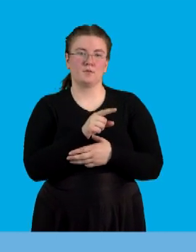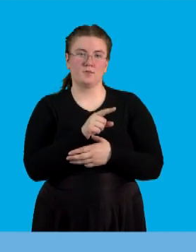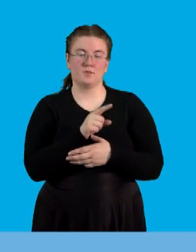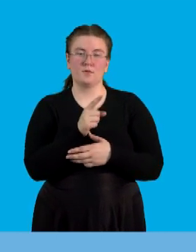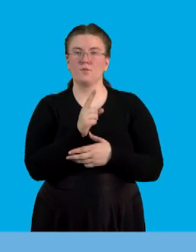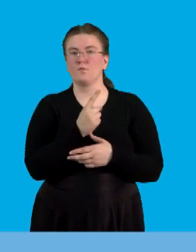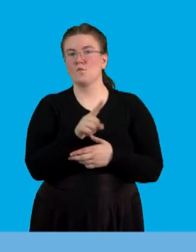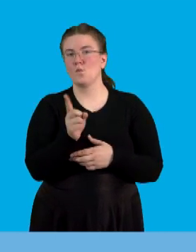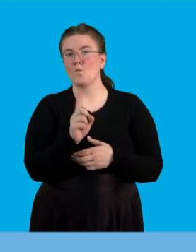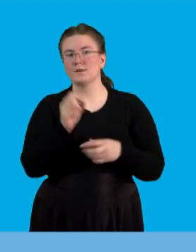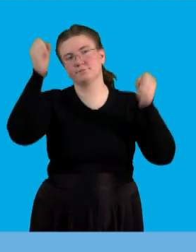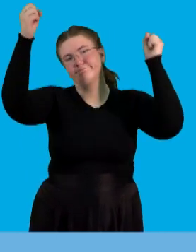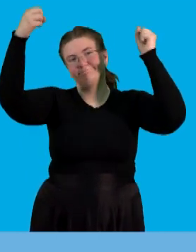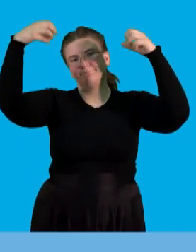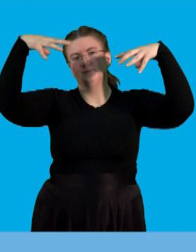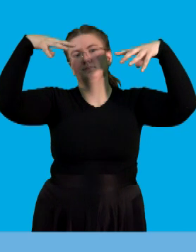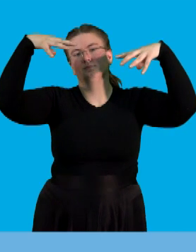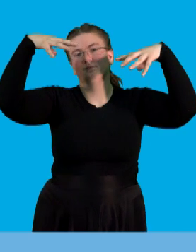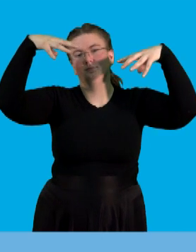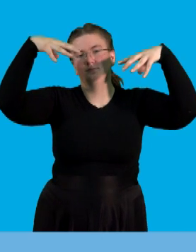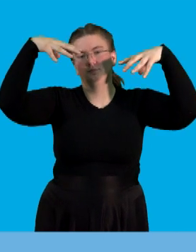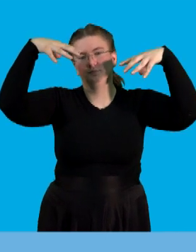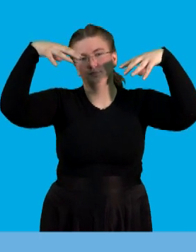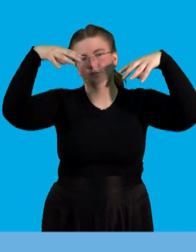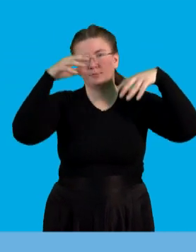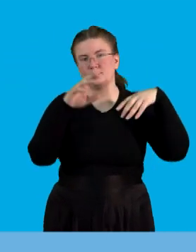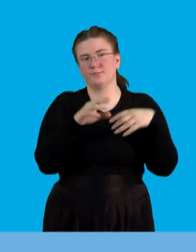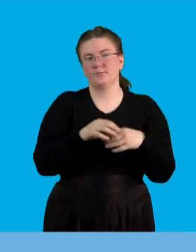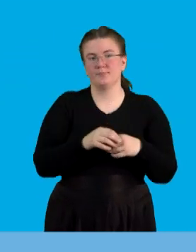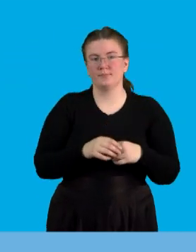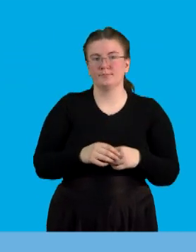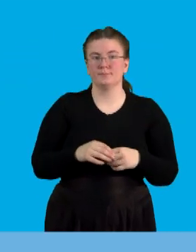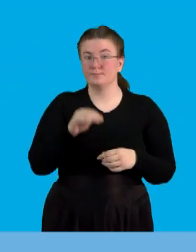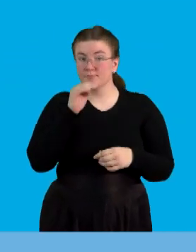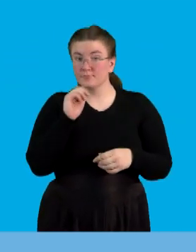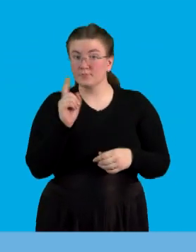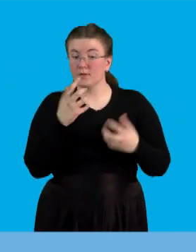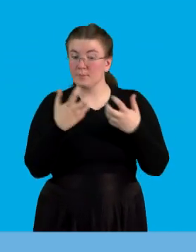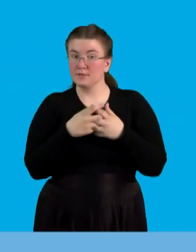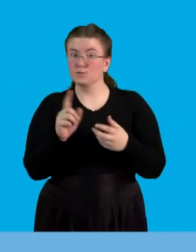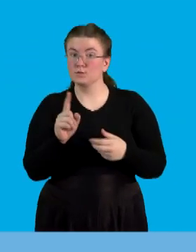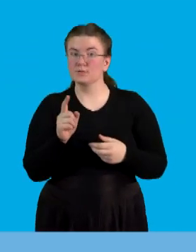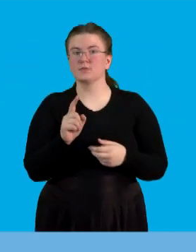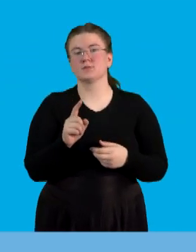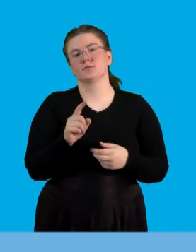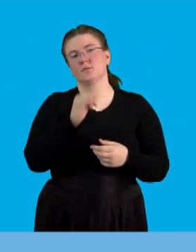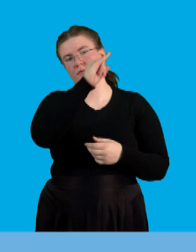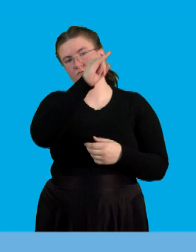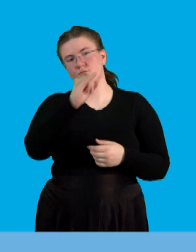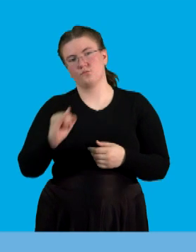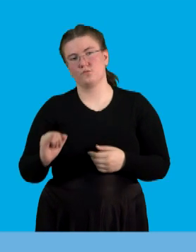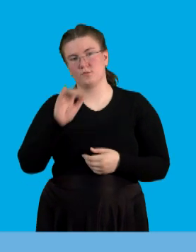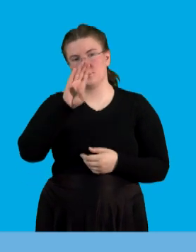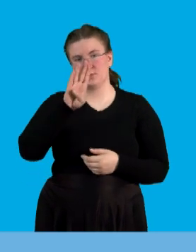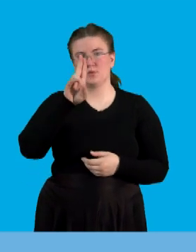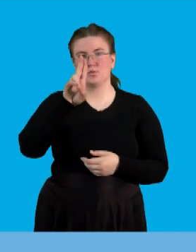which is going to denote a light bulb. So that denotes a light bulb, which means this goes with that.